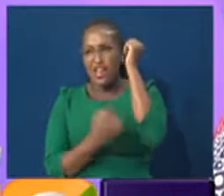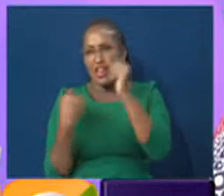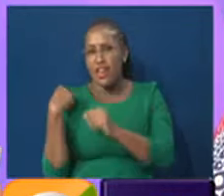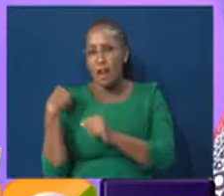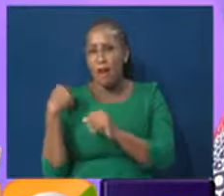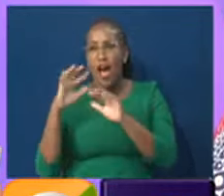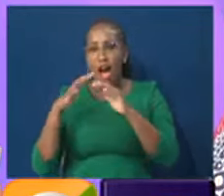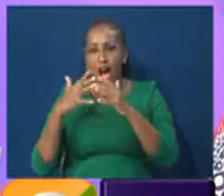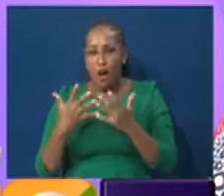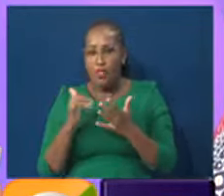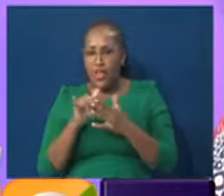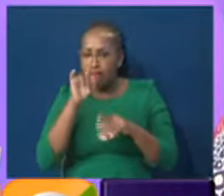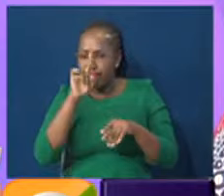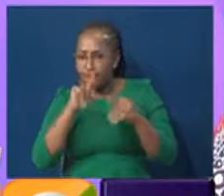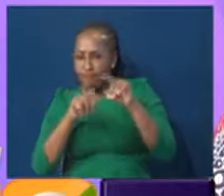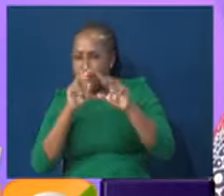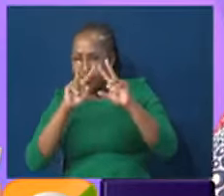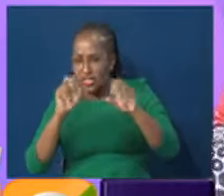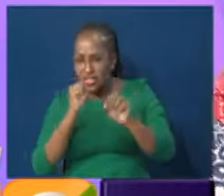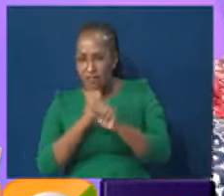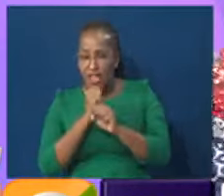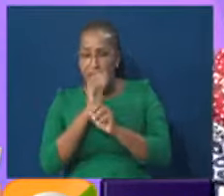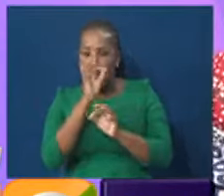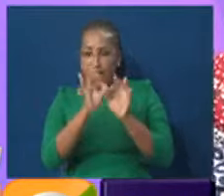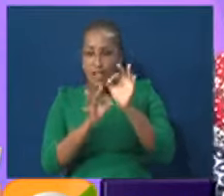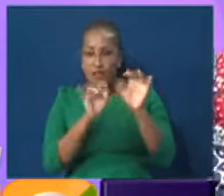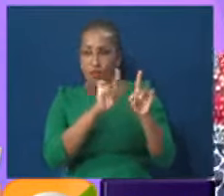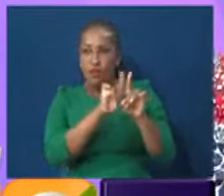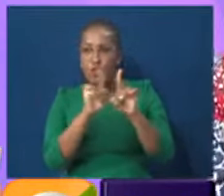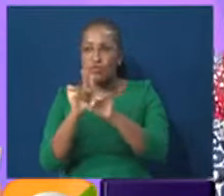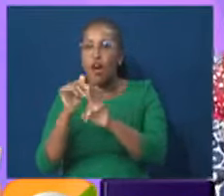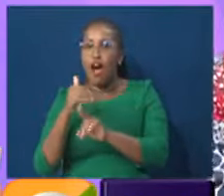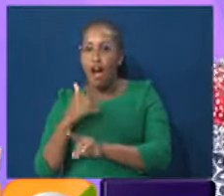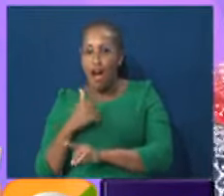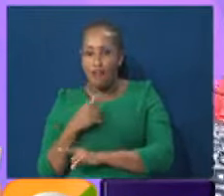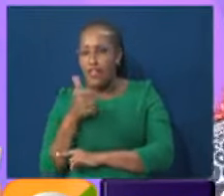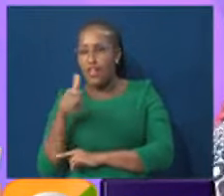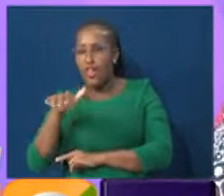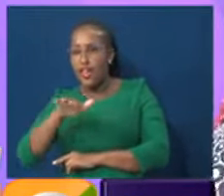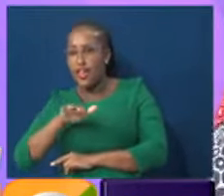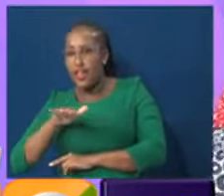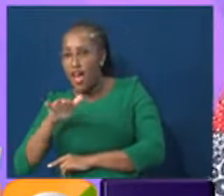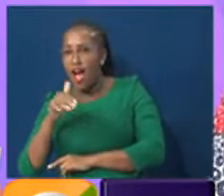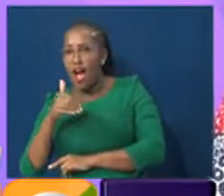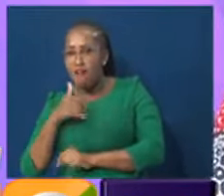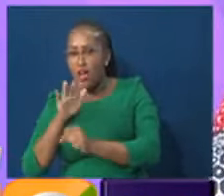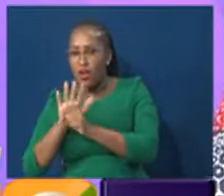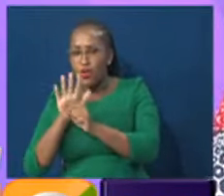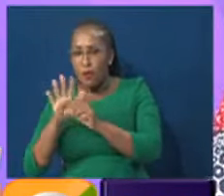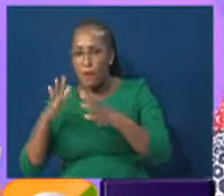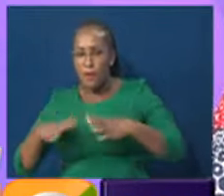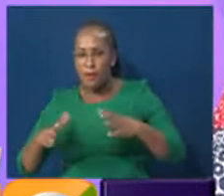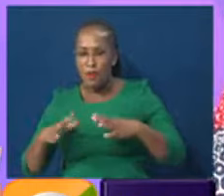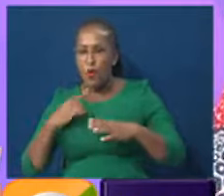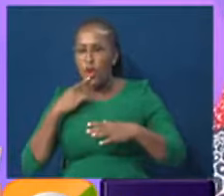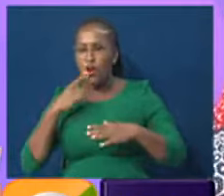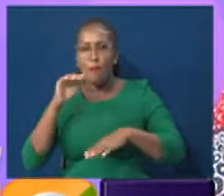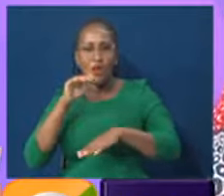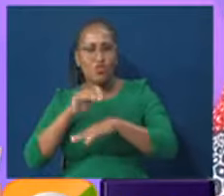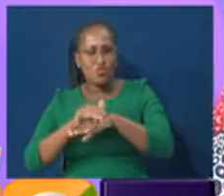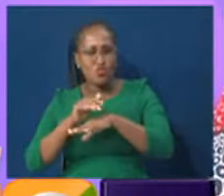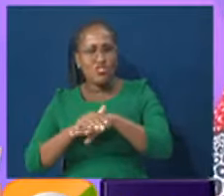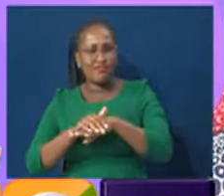way the averages work is that if you also have on the extreme side quite a number of people giving you a good